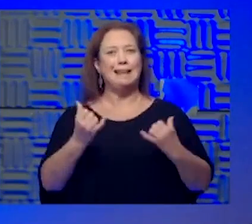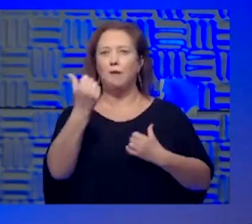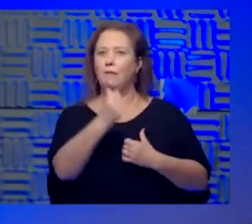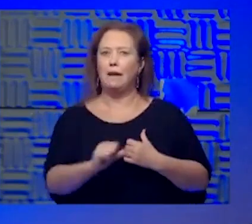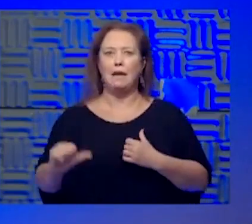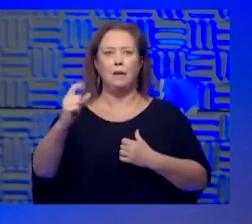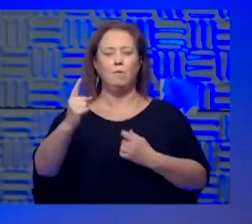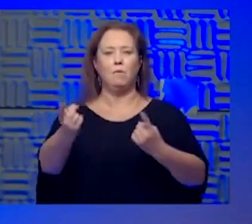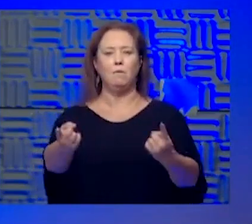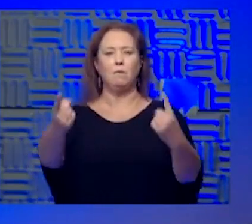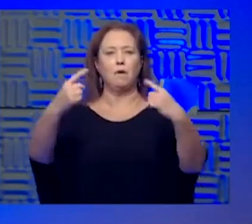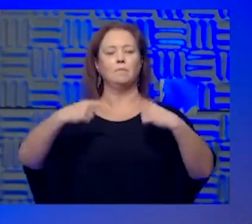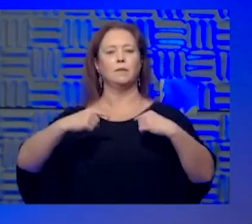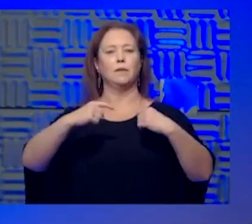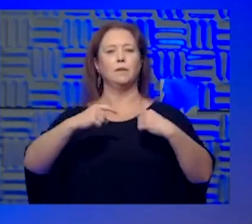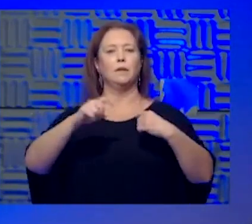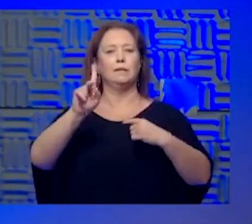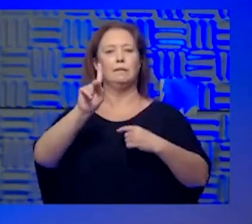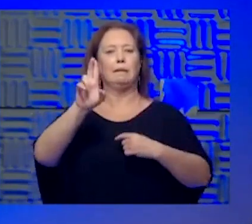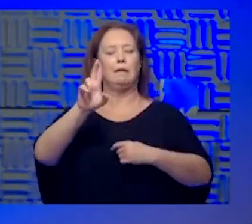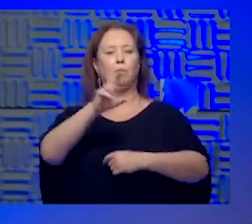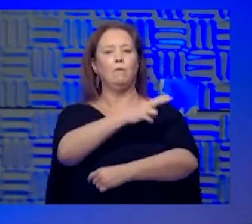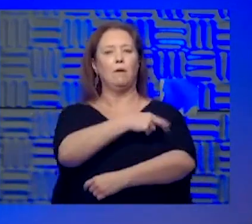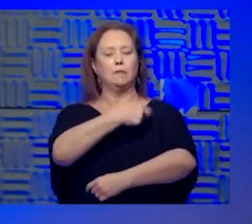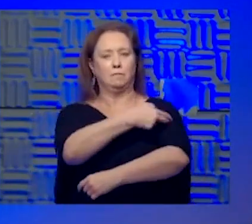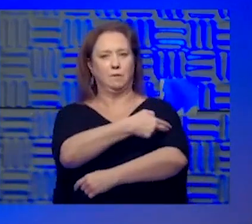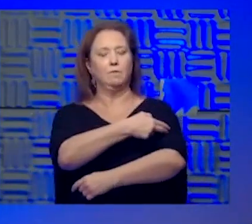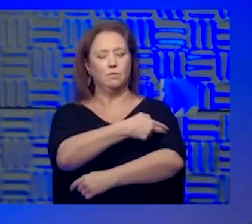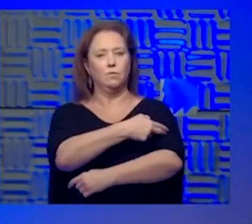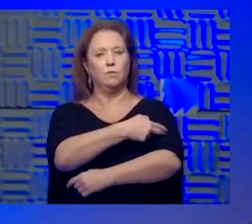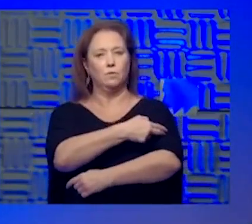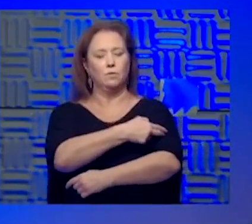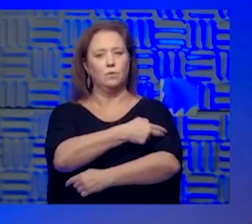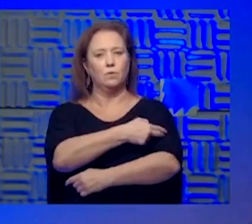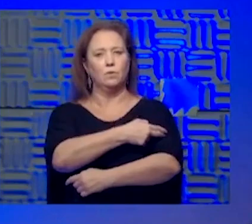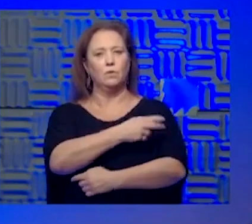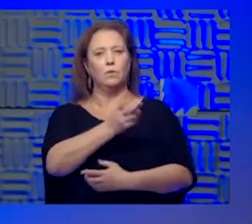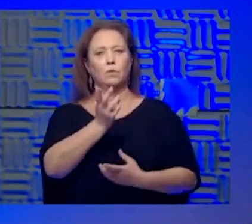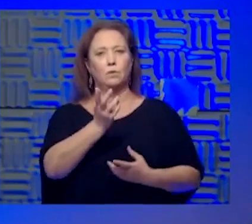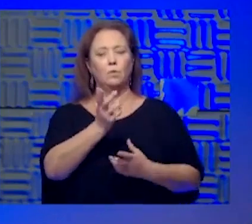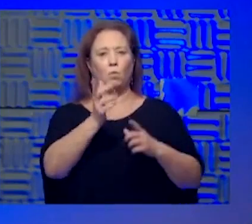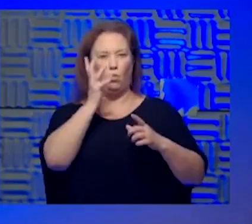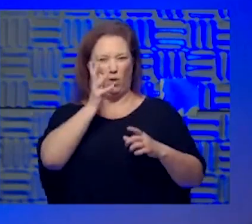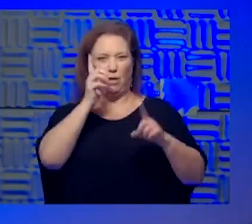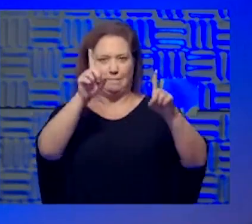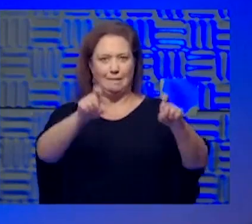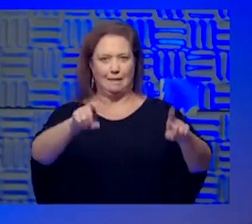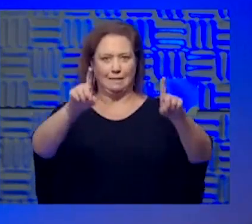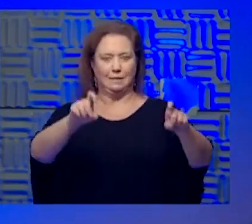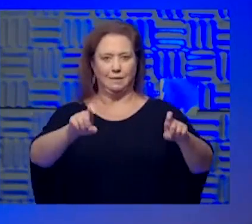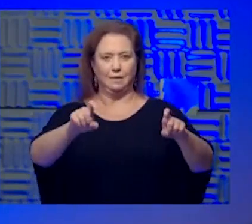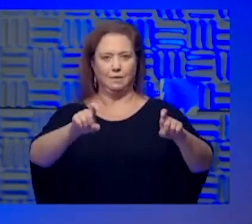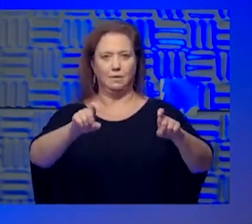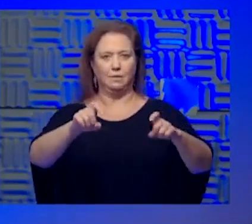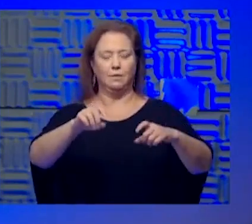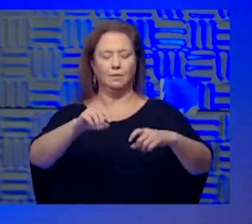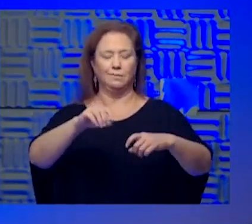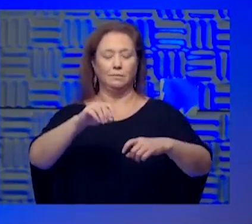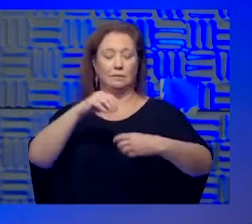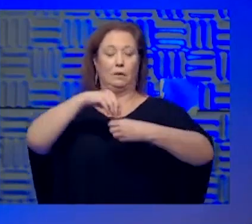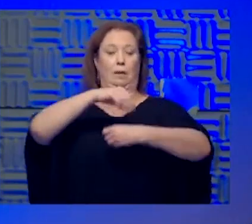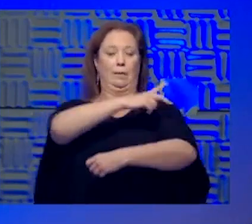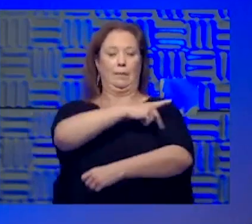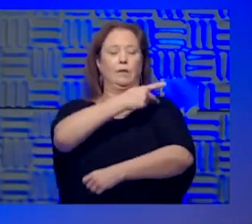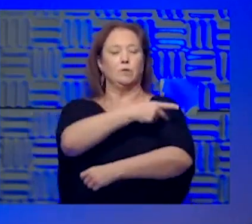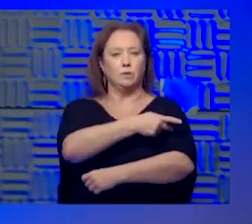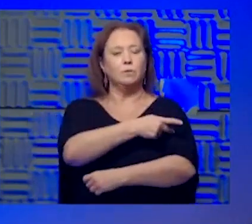to the University of Kansas Hospital is going to be tested as an inpatient, just